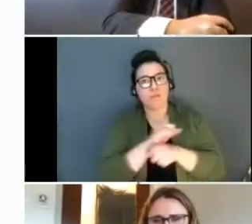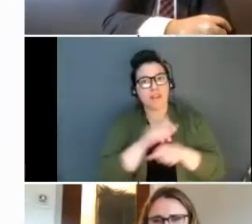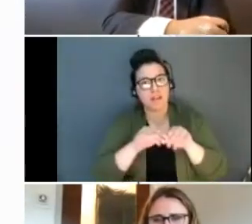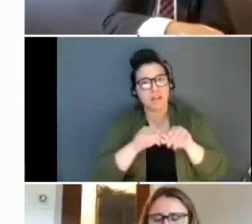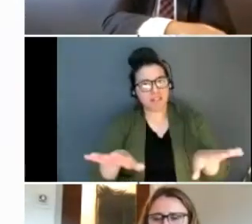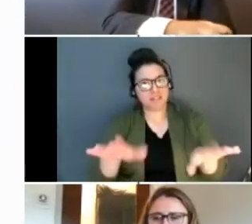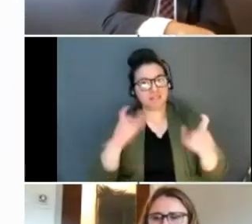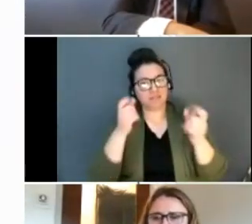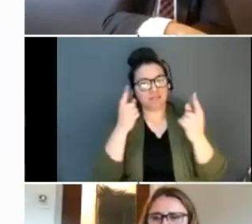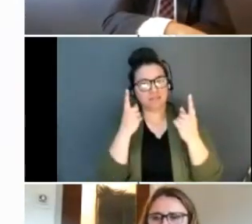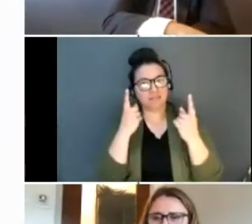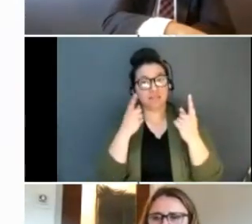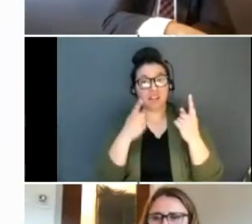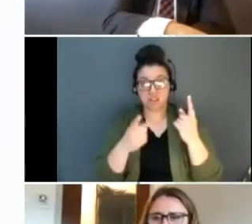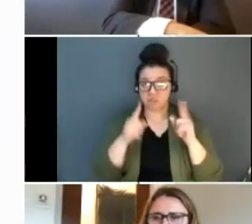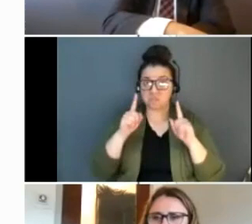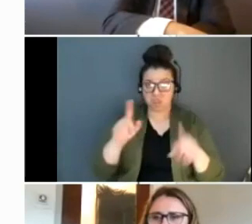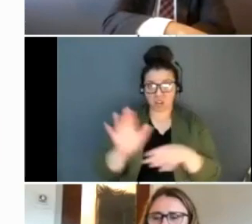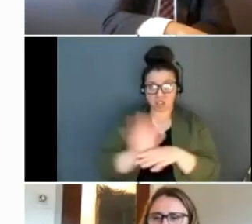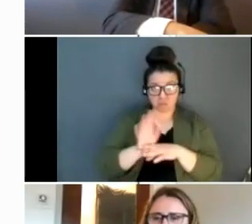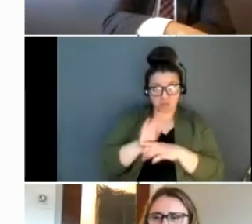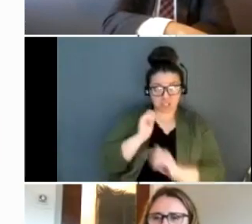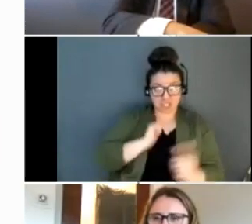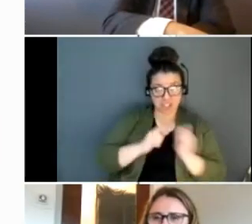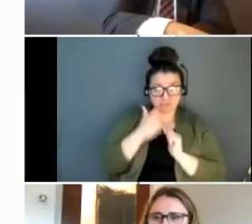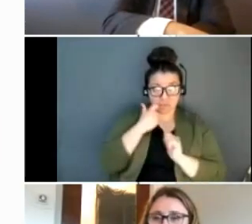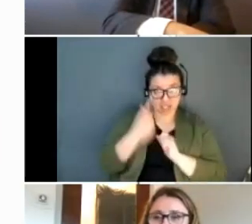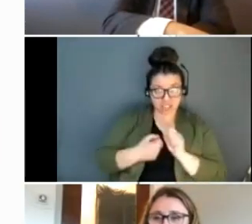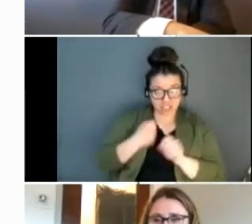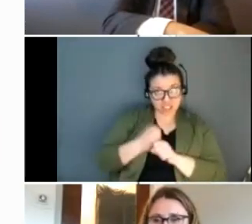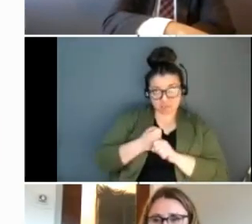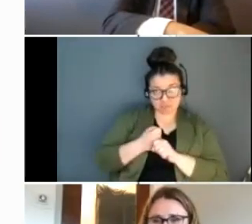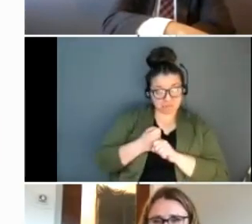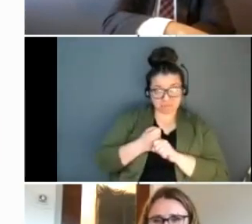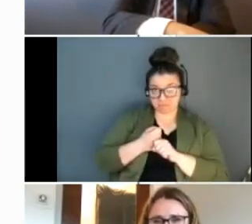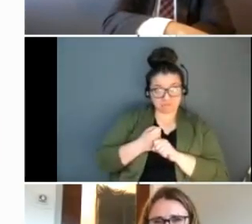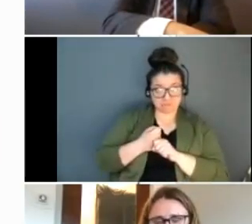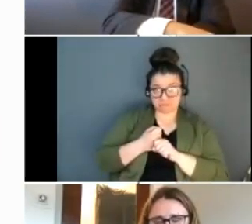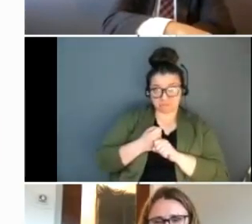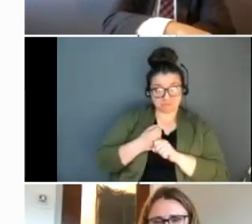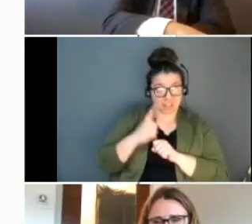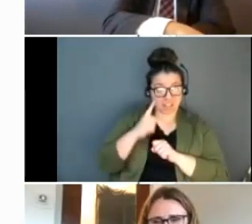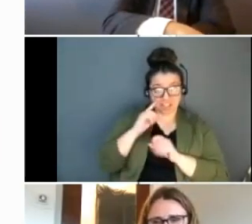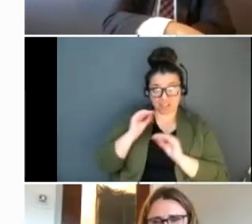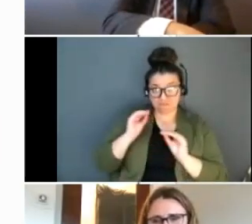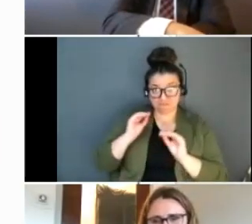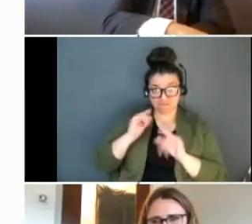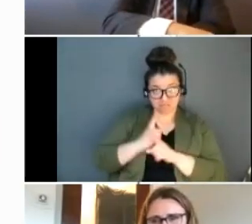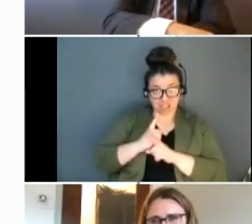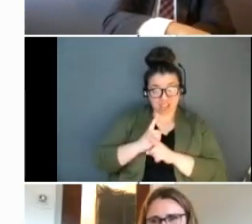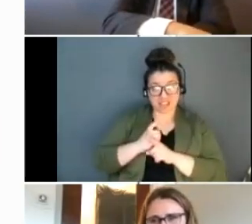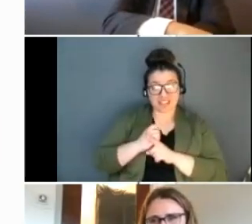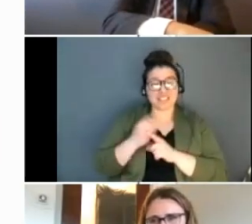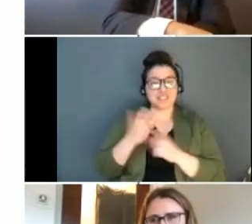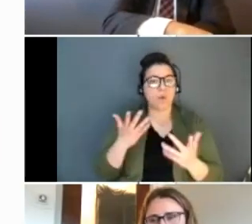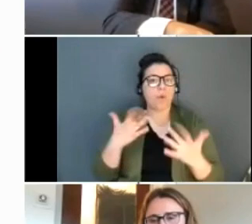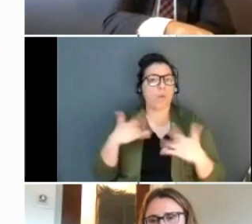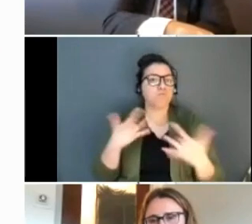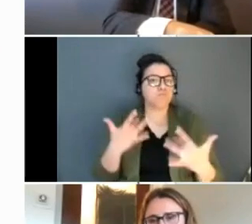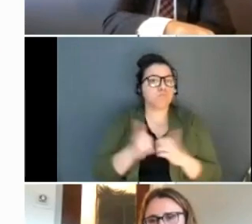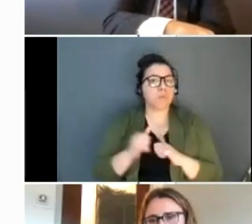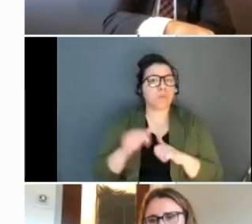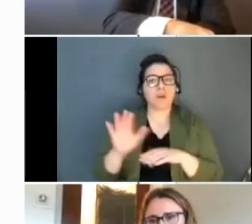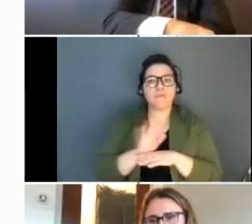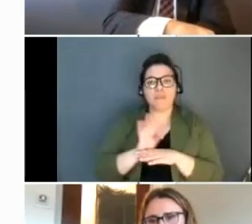many of you have been in a movie theater in the last year? Not too many hands going up, I would have to think, right? So what's going on with the film industry? What's